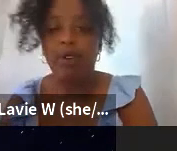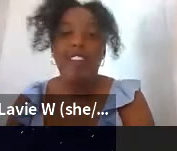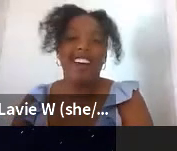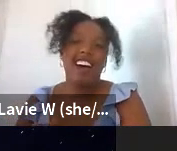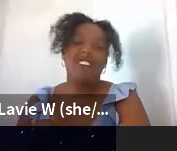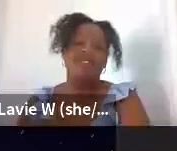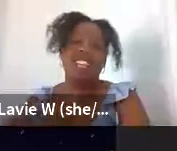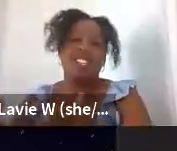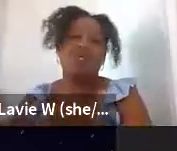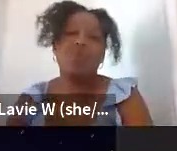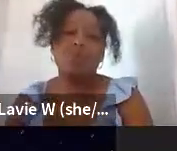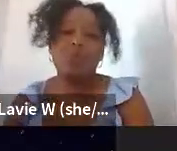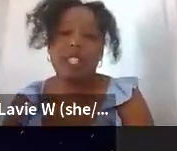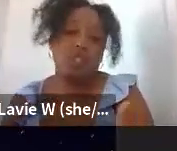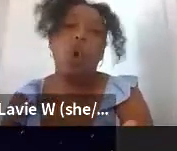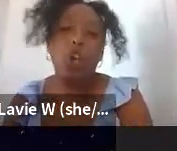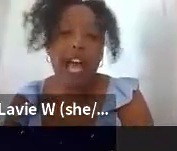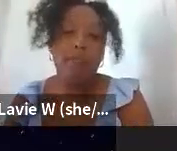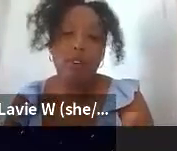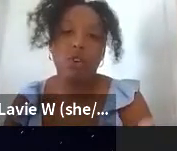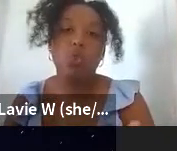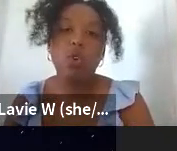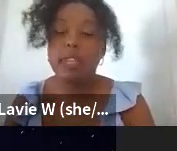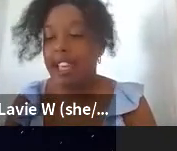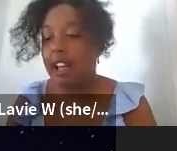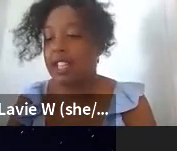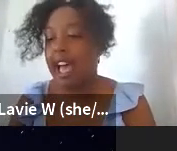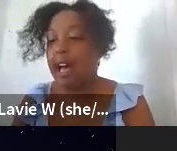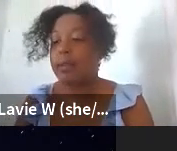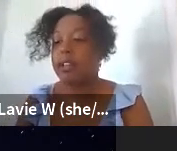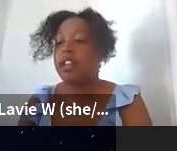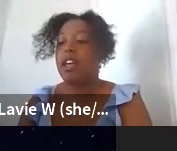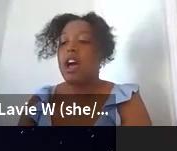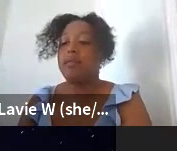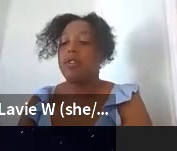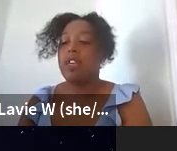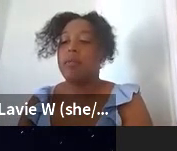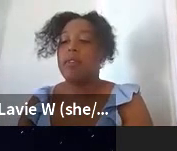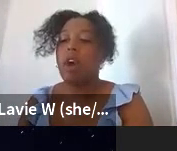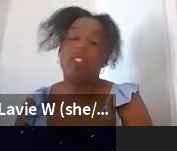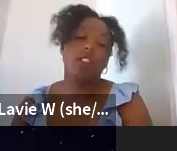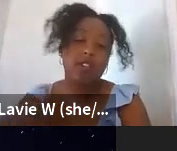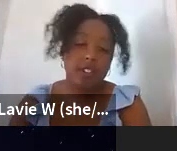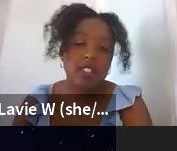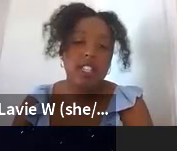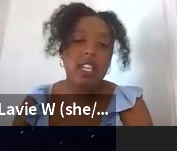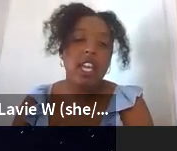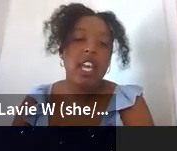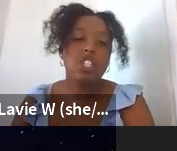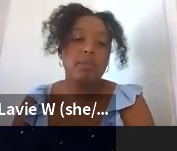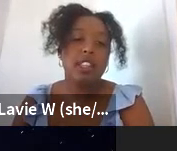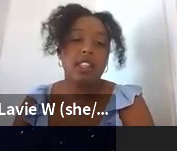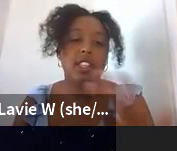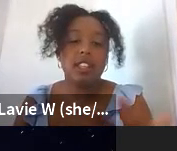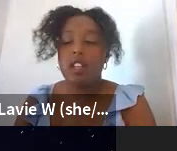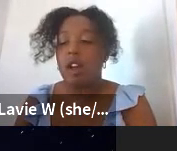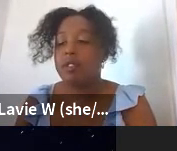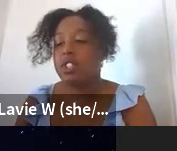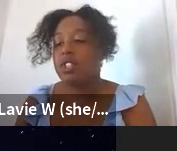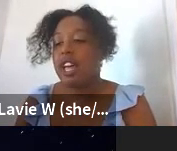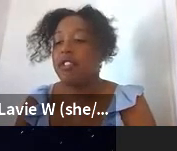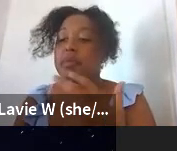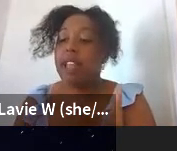unimaginable, that this could happen or would be allowed to happen for them. Conversely, she made